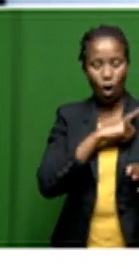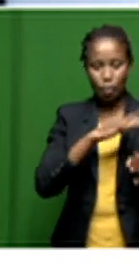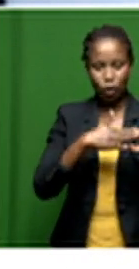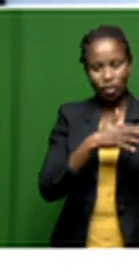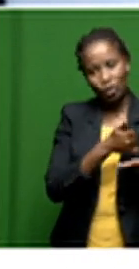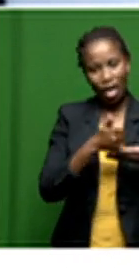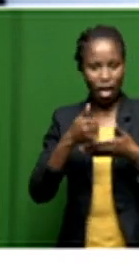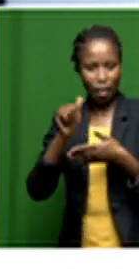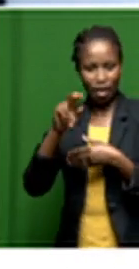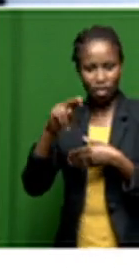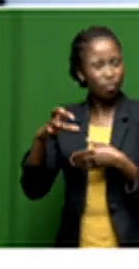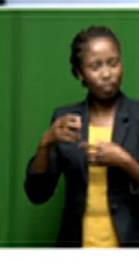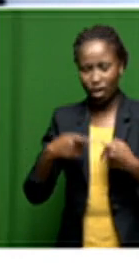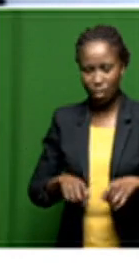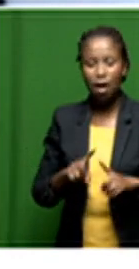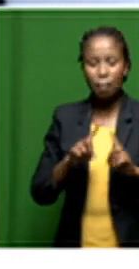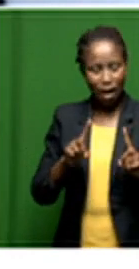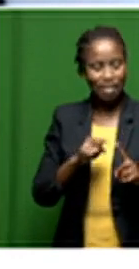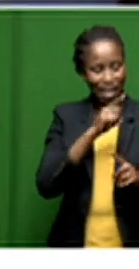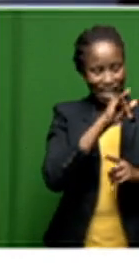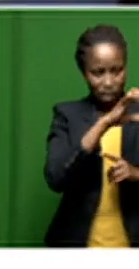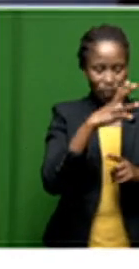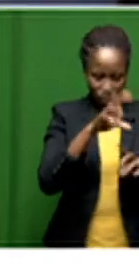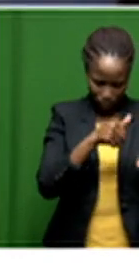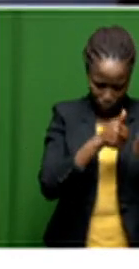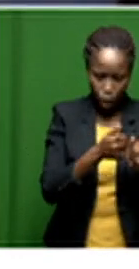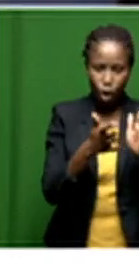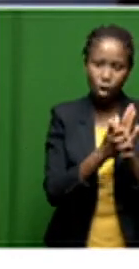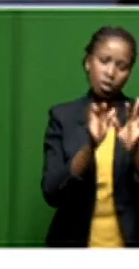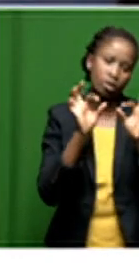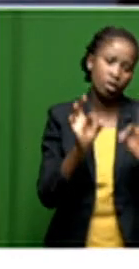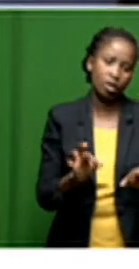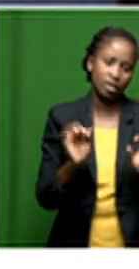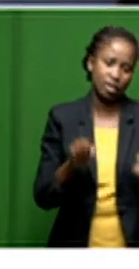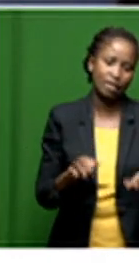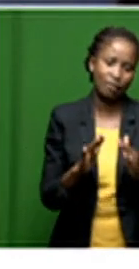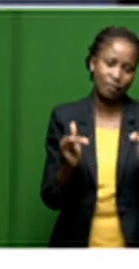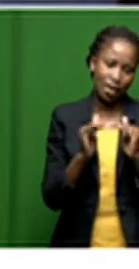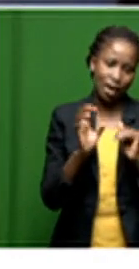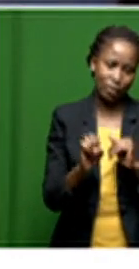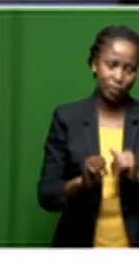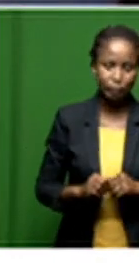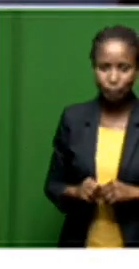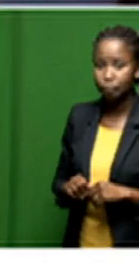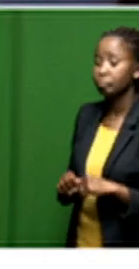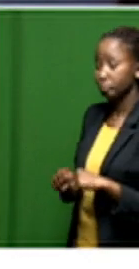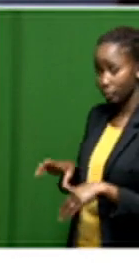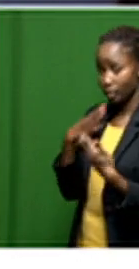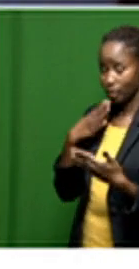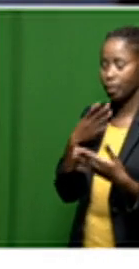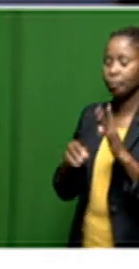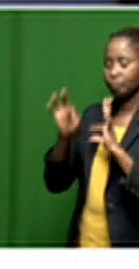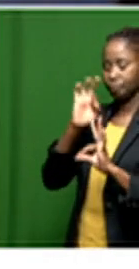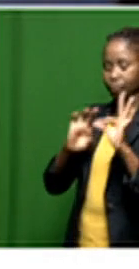with them that it was the right thing to do. Yeah, yeah. Very, very interesting. I mean, you're really giving us some great analysis here in terms